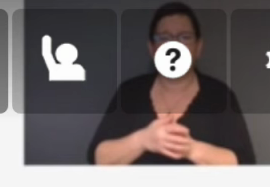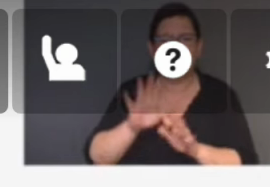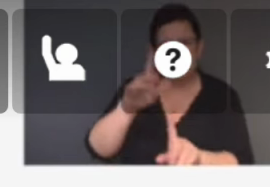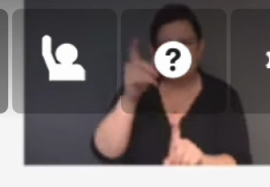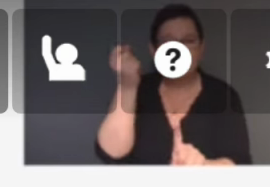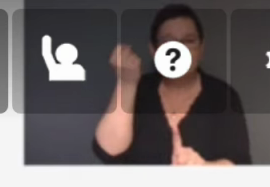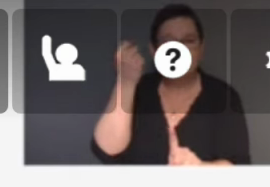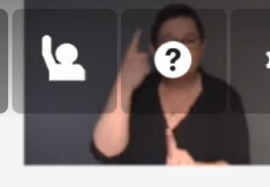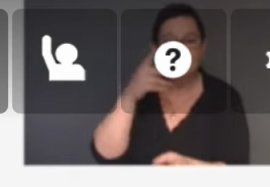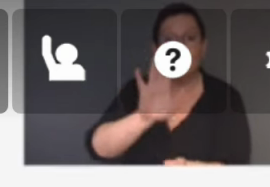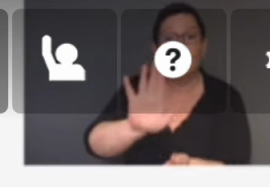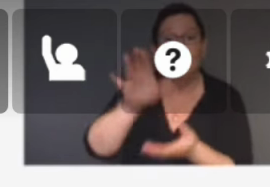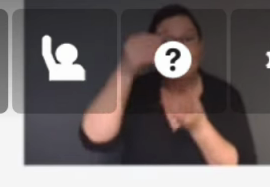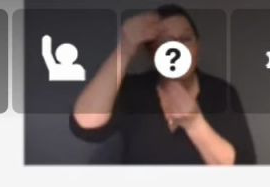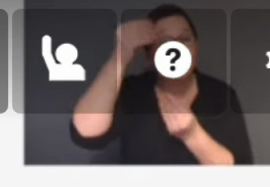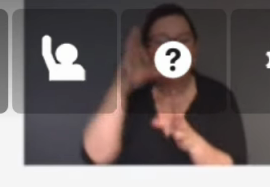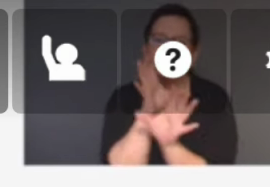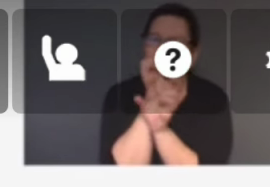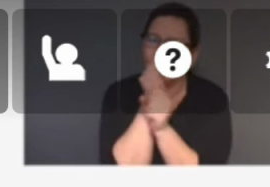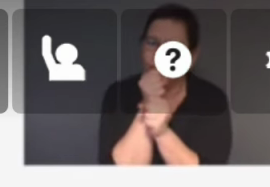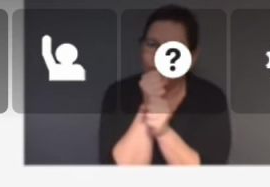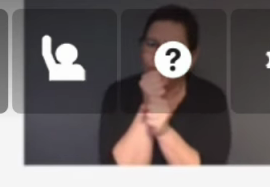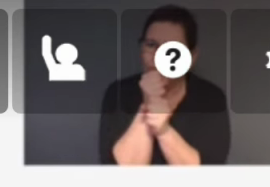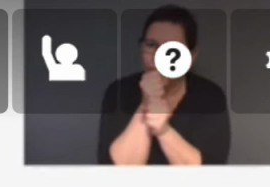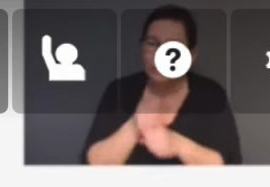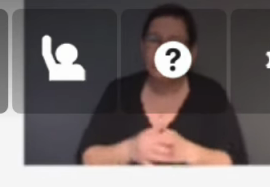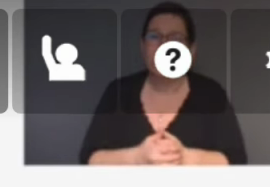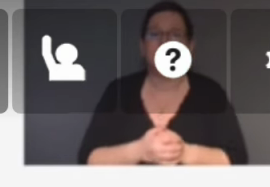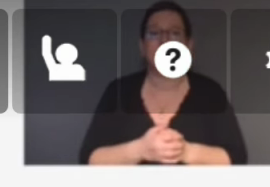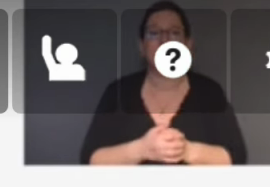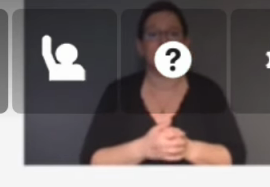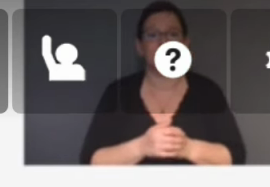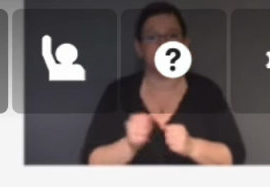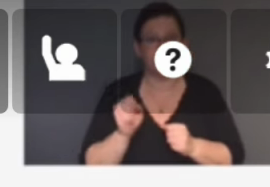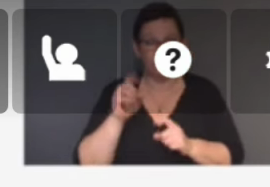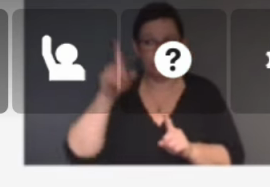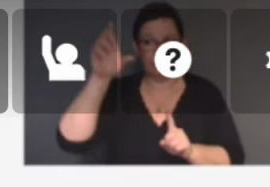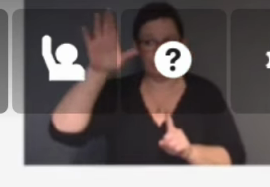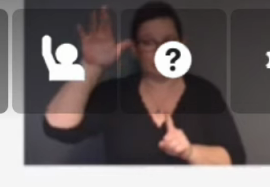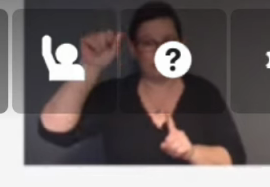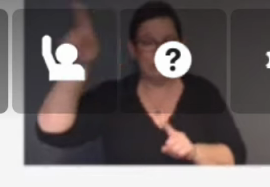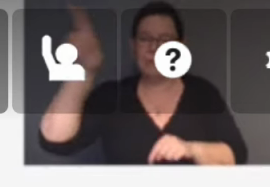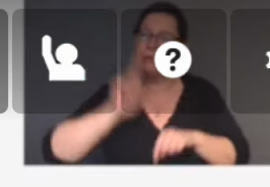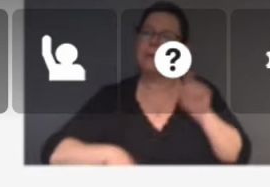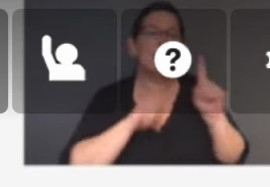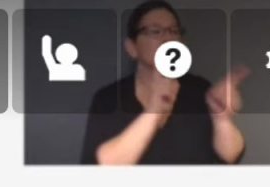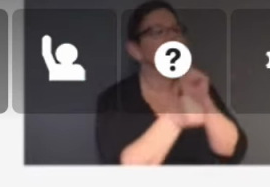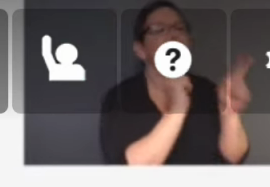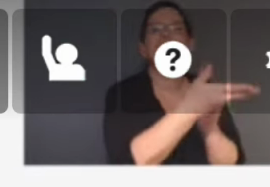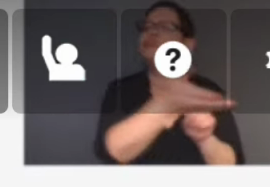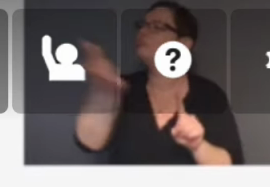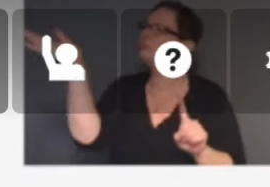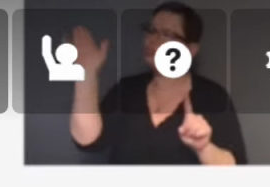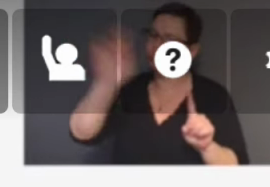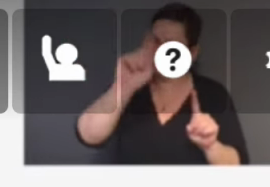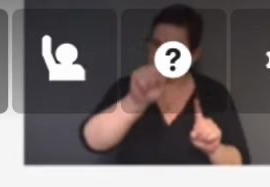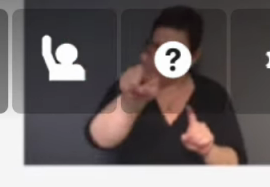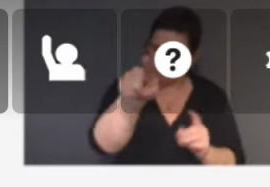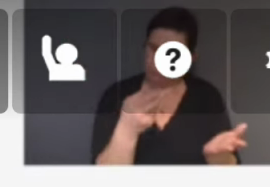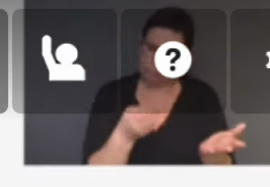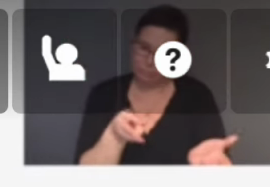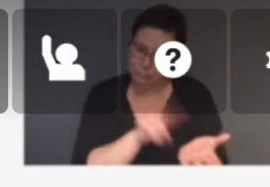as a family member, friend, or an accountant, who may act as your representative for income tax